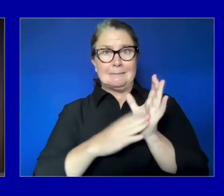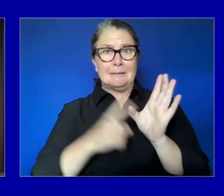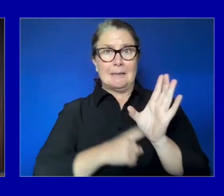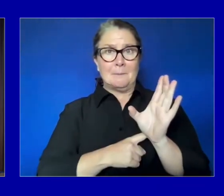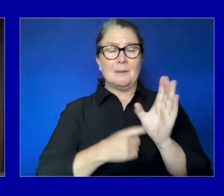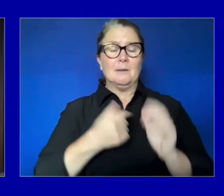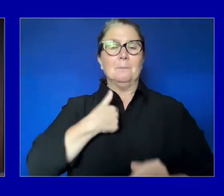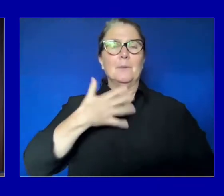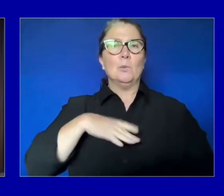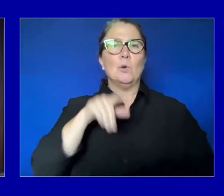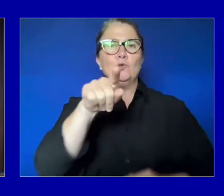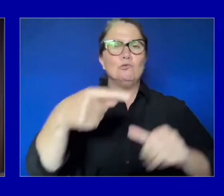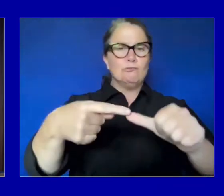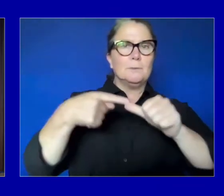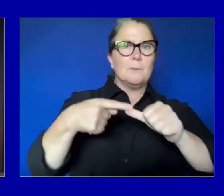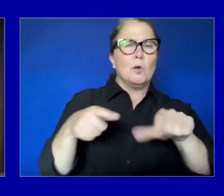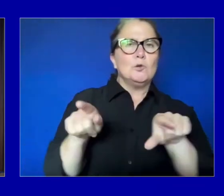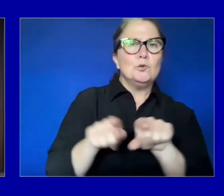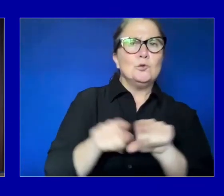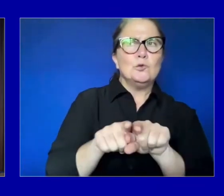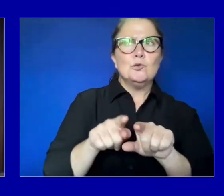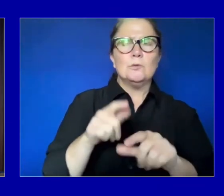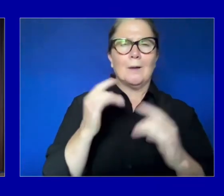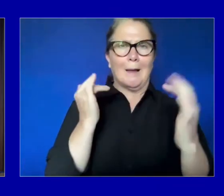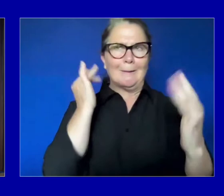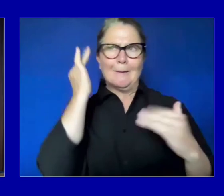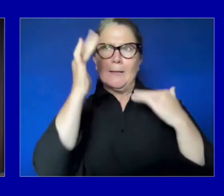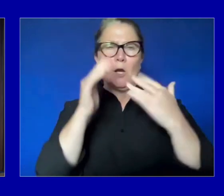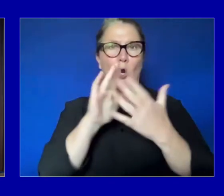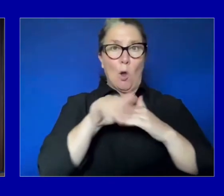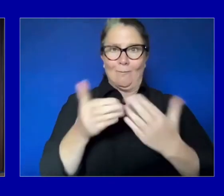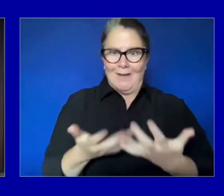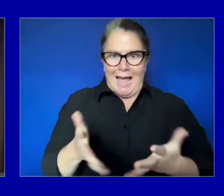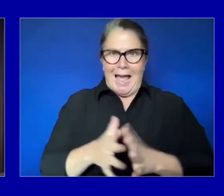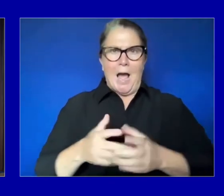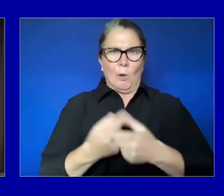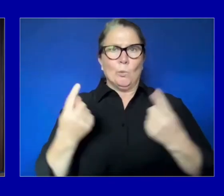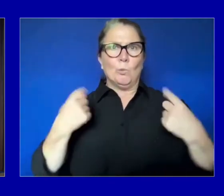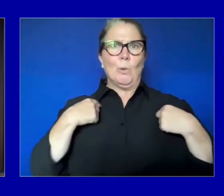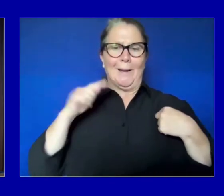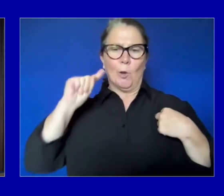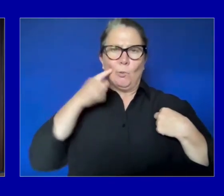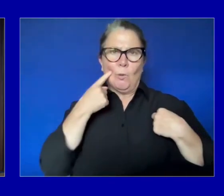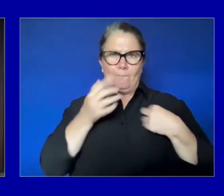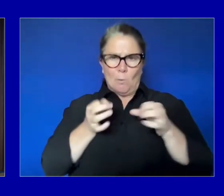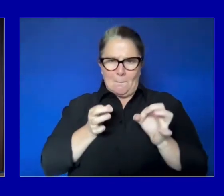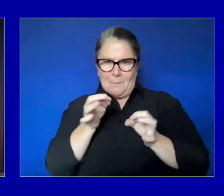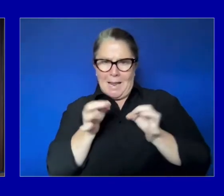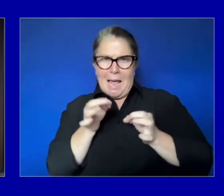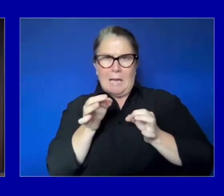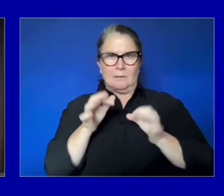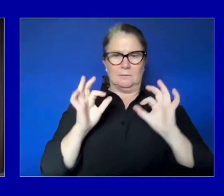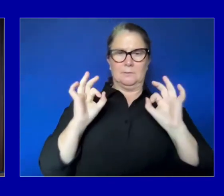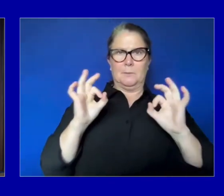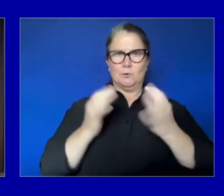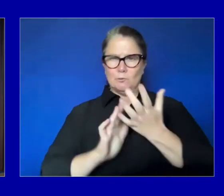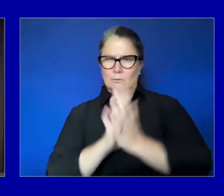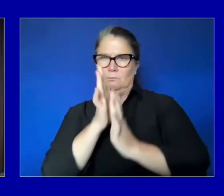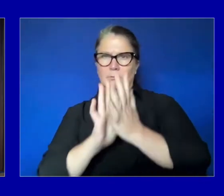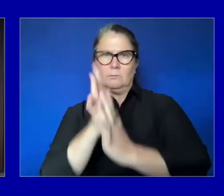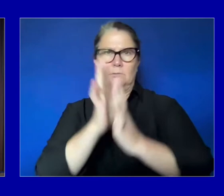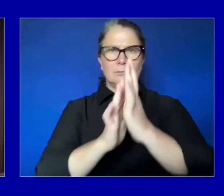thinking about the way in which we do planned burns, and we can, you know, this fuel reduction, this, uh, focus on fuel